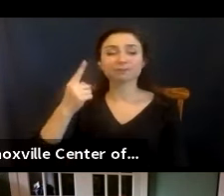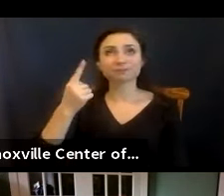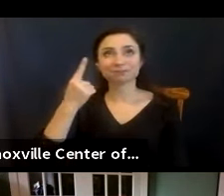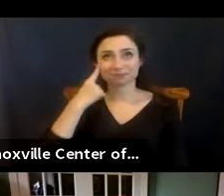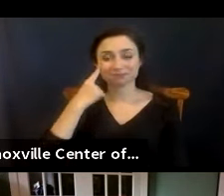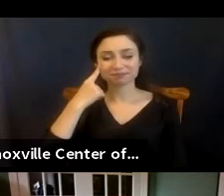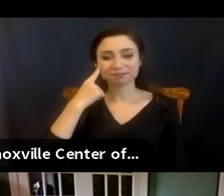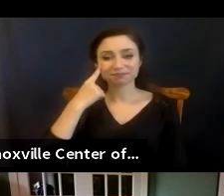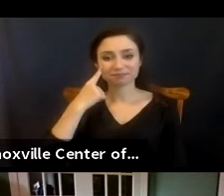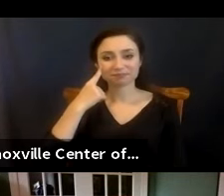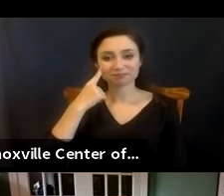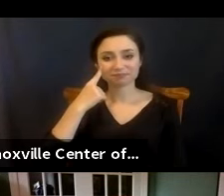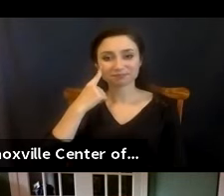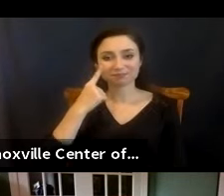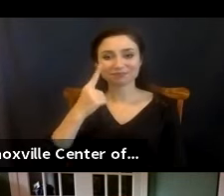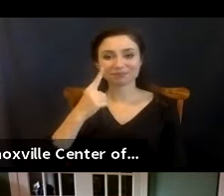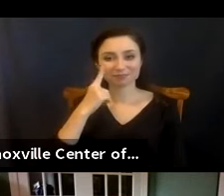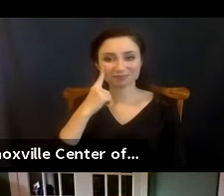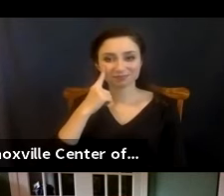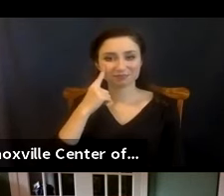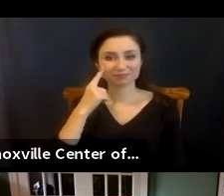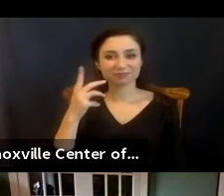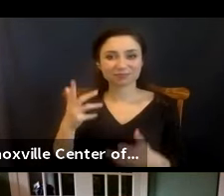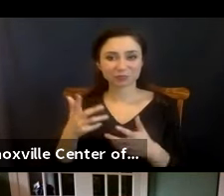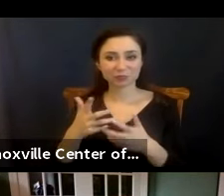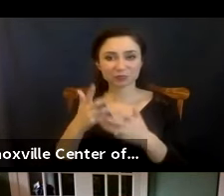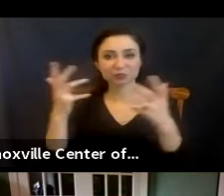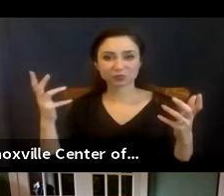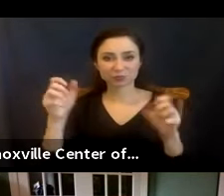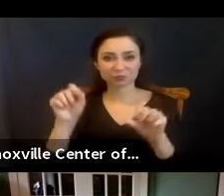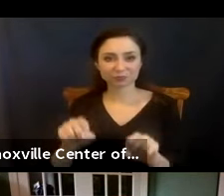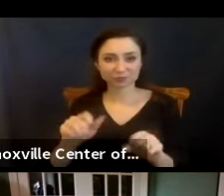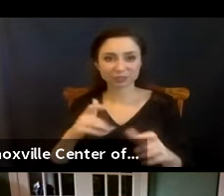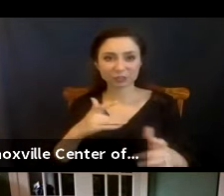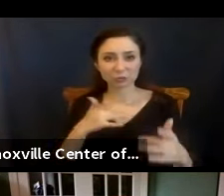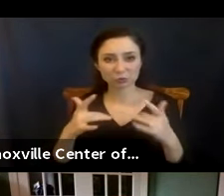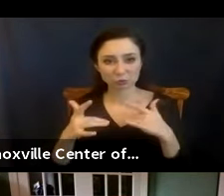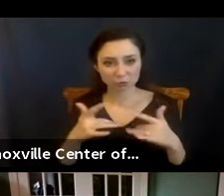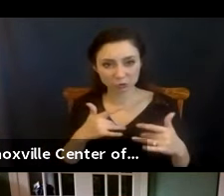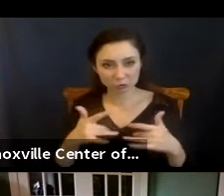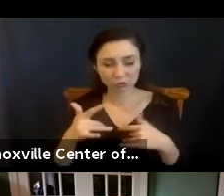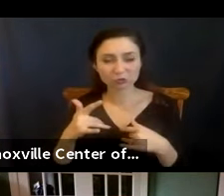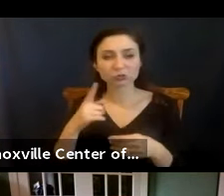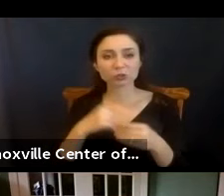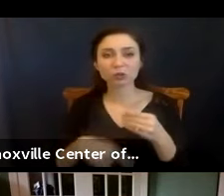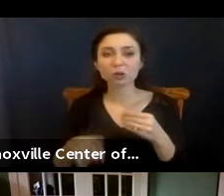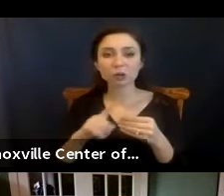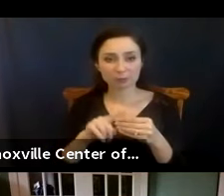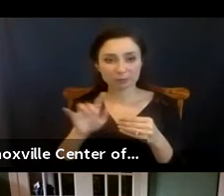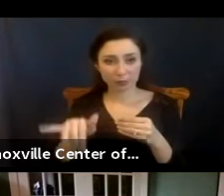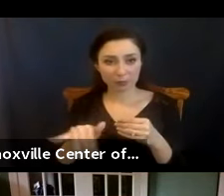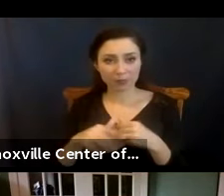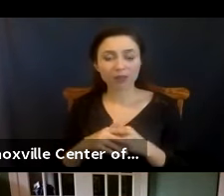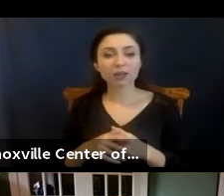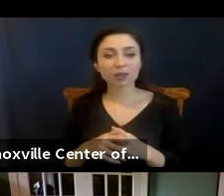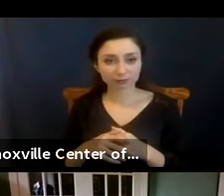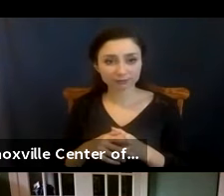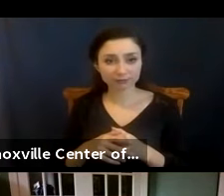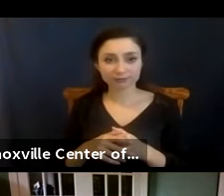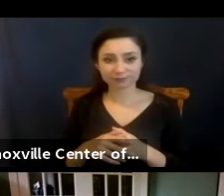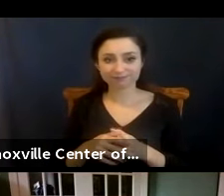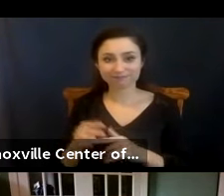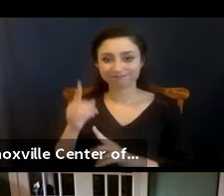there are a lot of potential concerns with that. You know, targeting